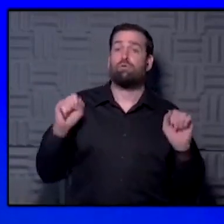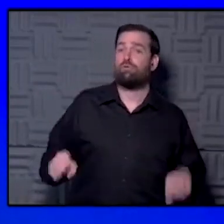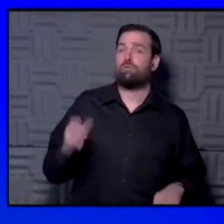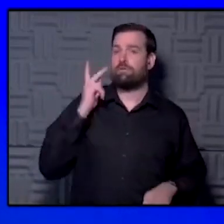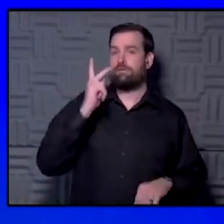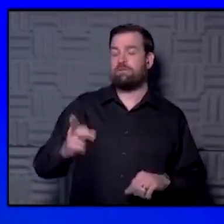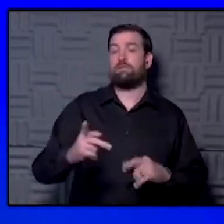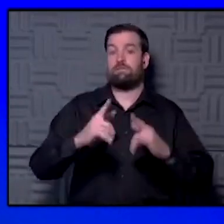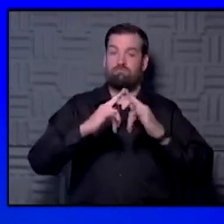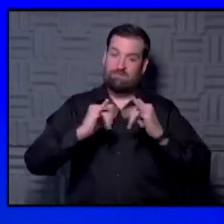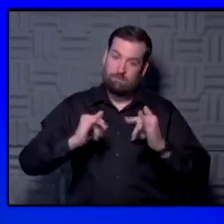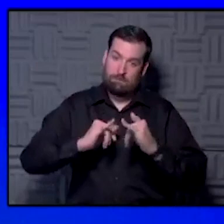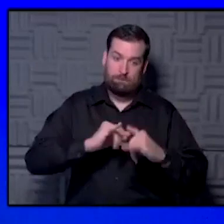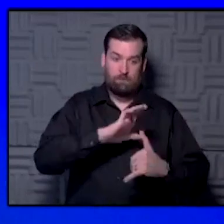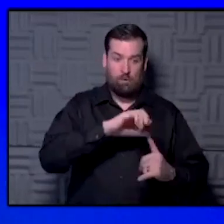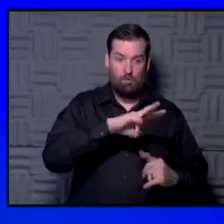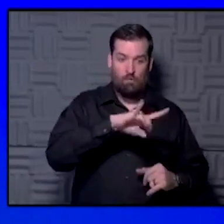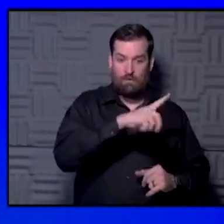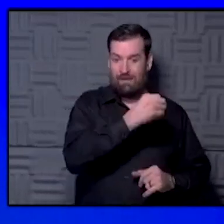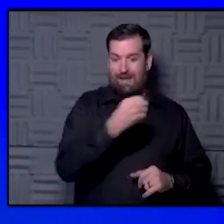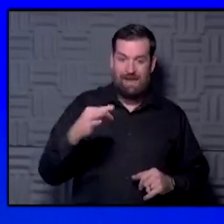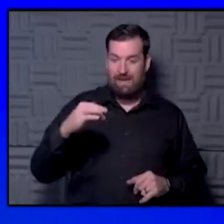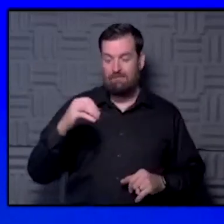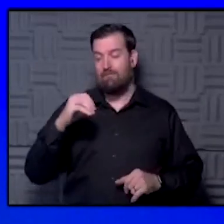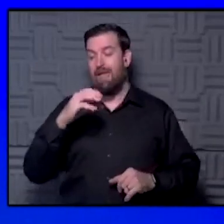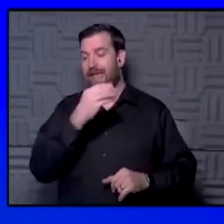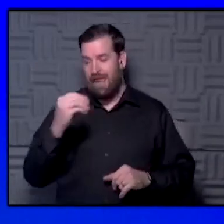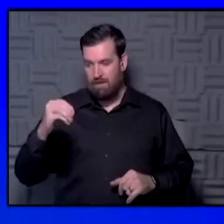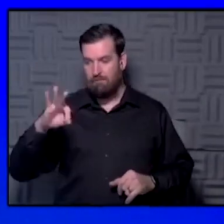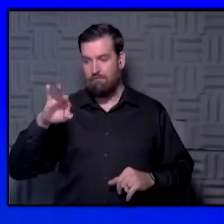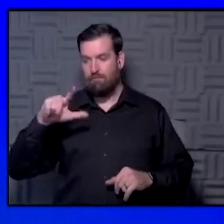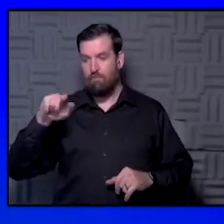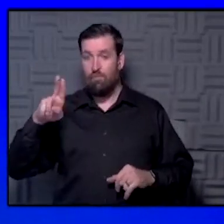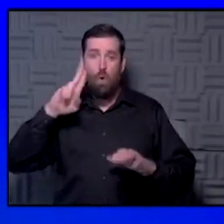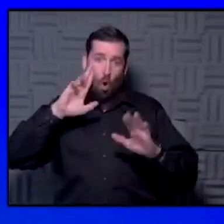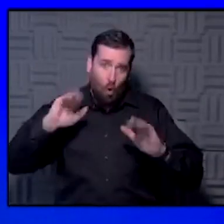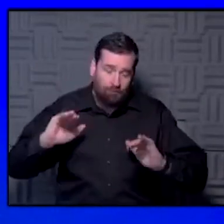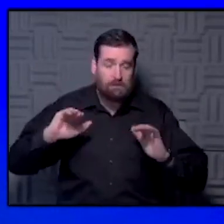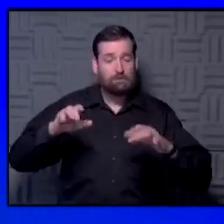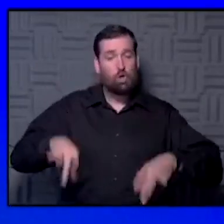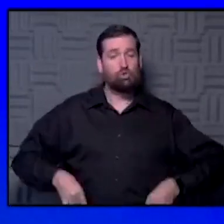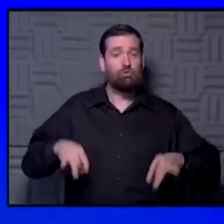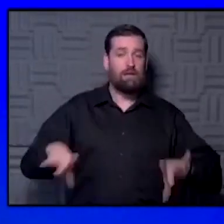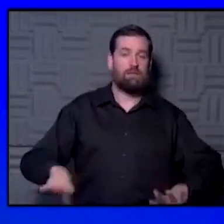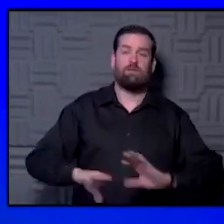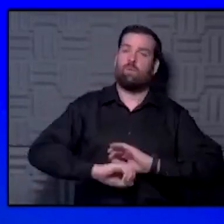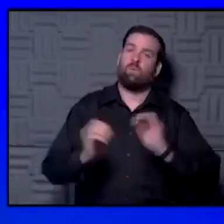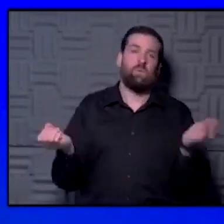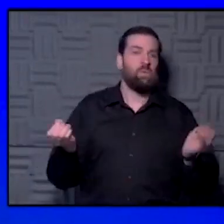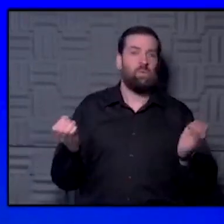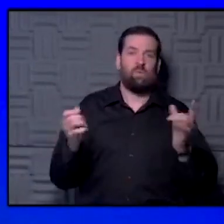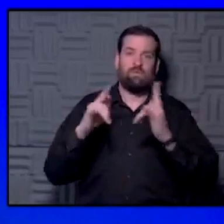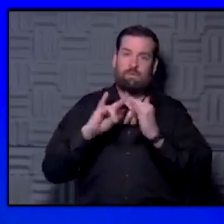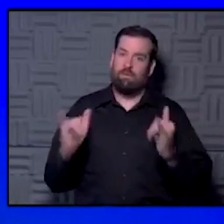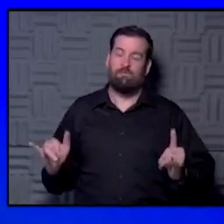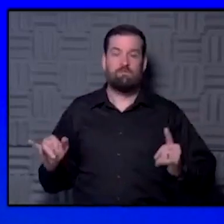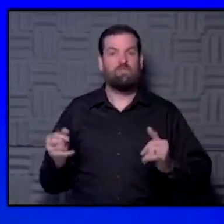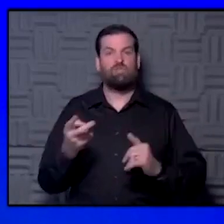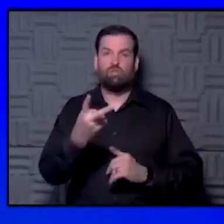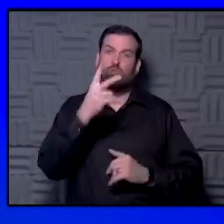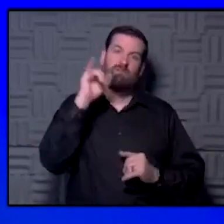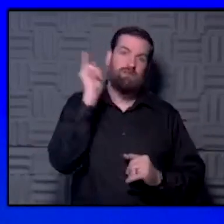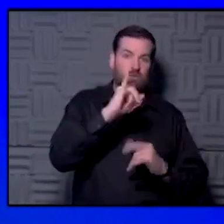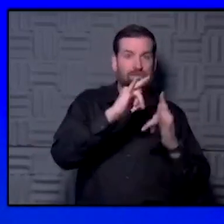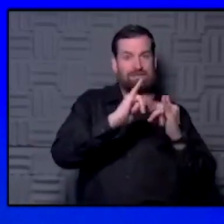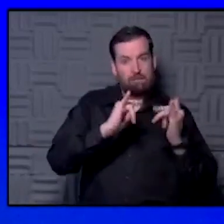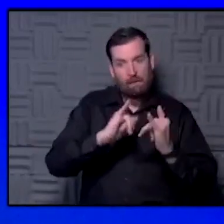more co-infections. Hopefully we'll be like Australia and didn't have a lot of influenza activity. But you never know, because then you have 2 insults or 2